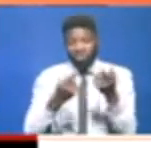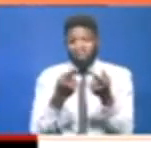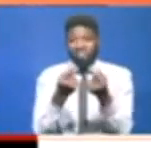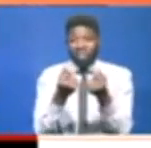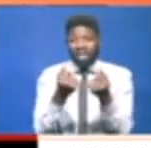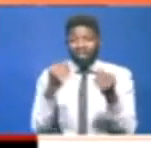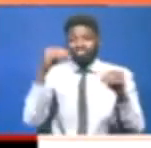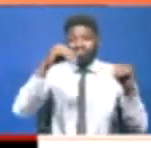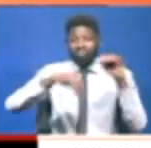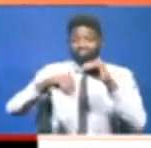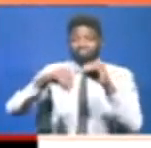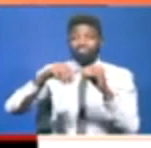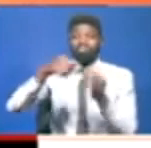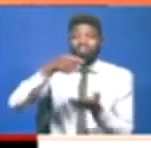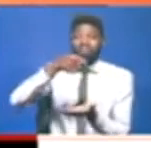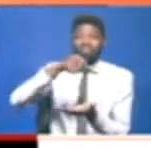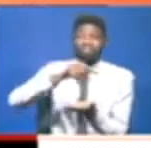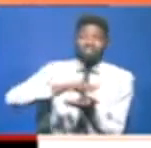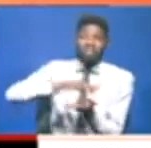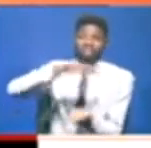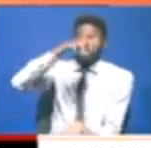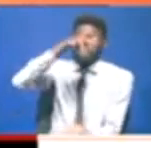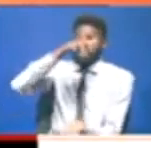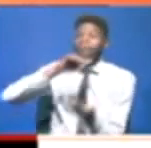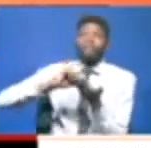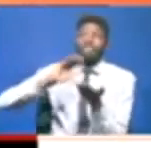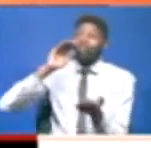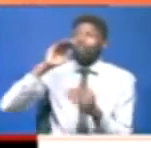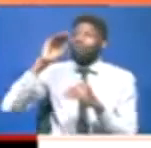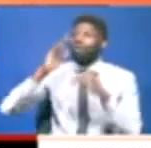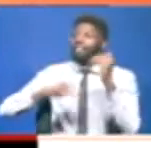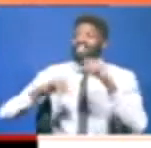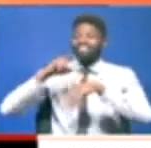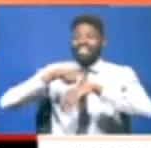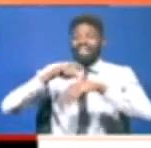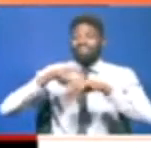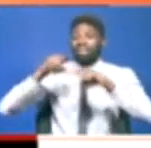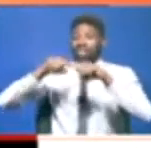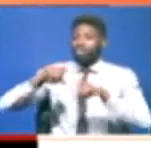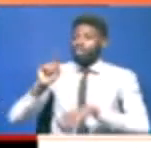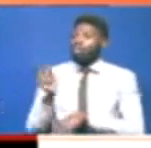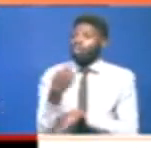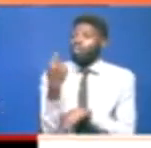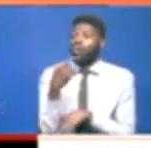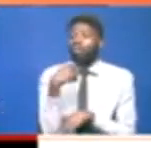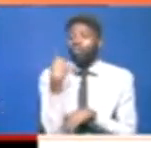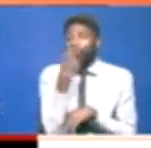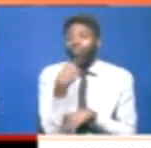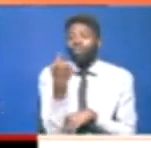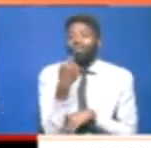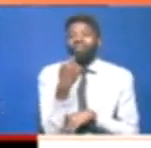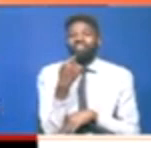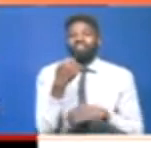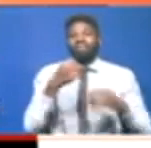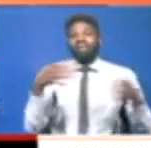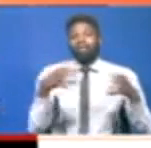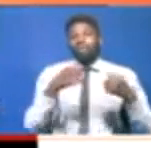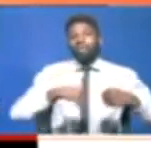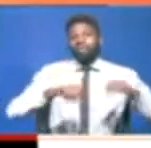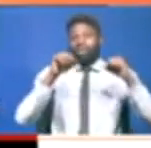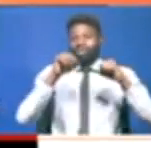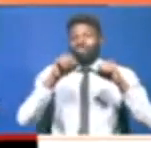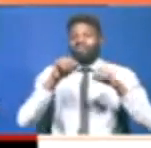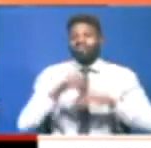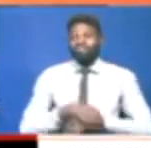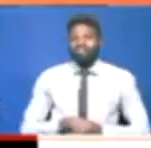huge. And like now, when you're only depending on the employer to meet the demands of the retirees. I know there